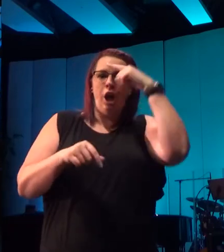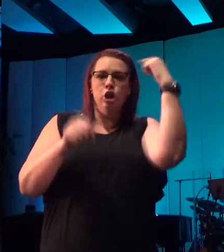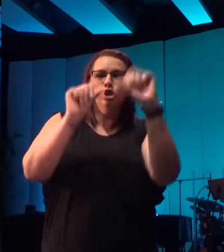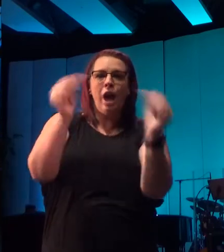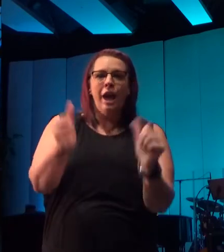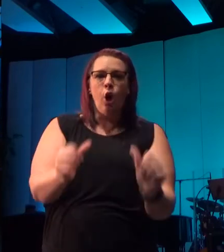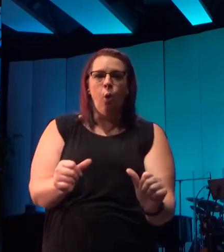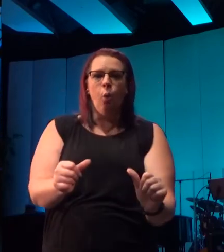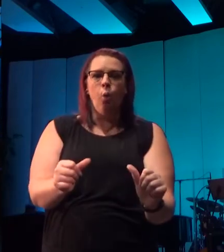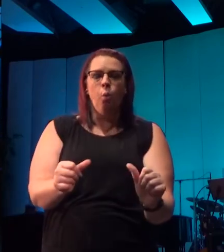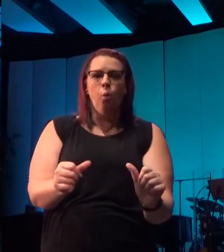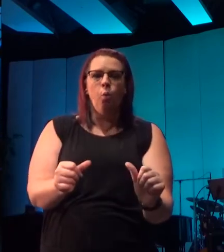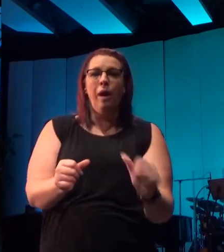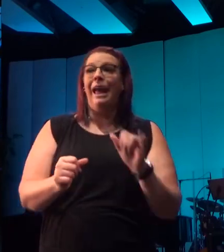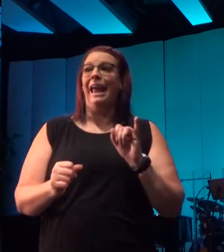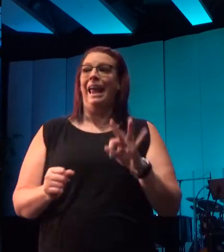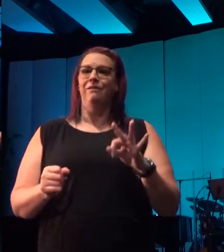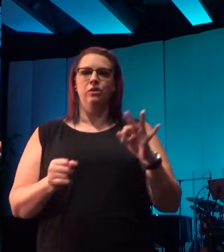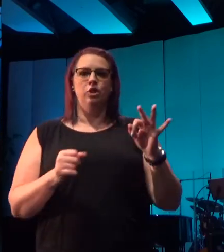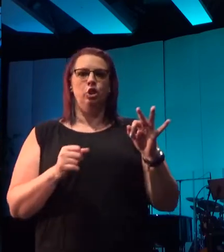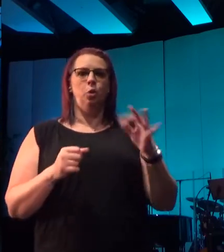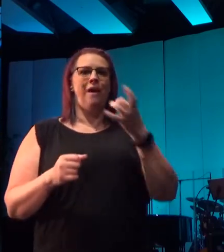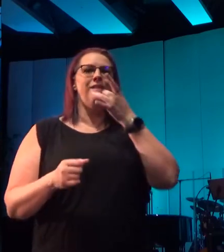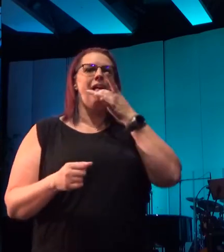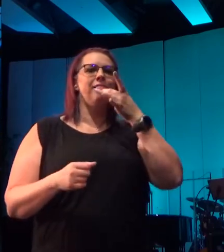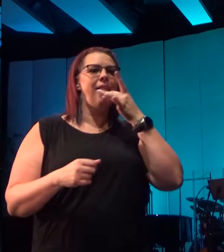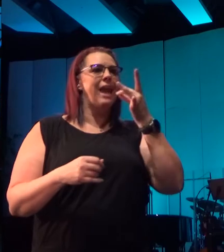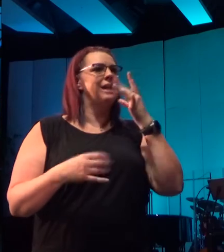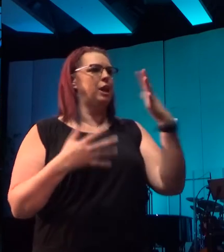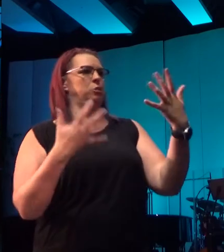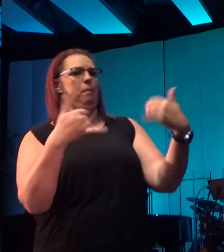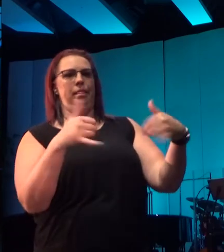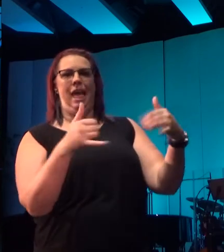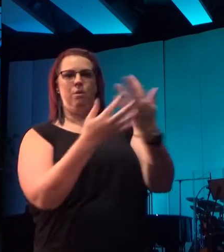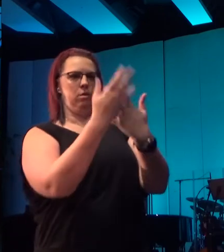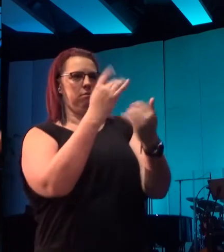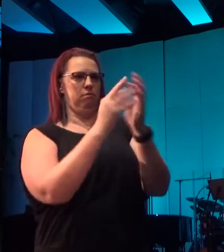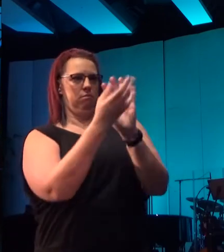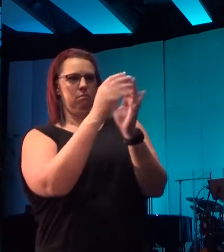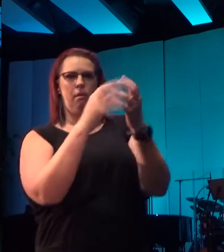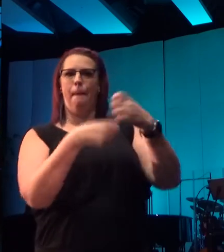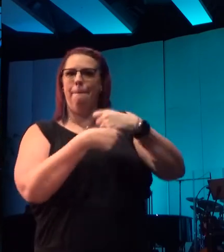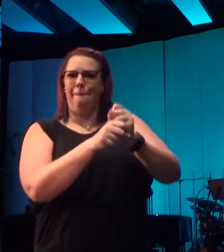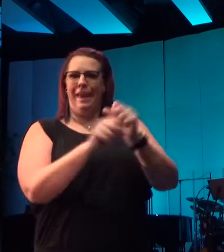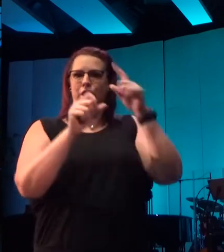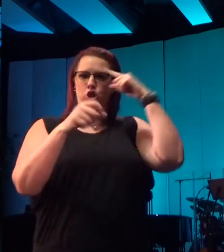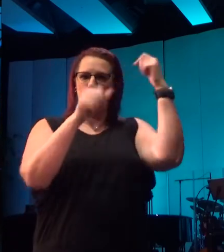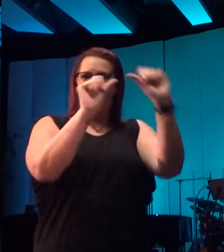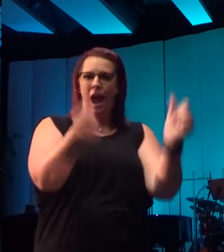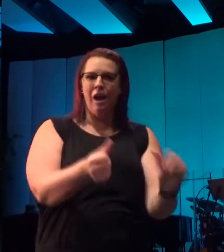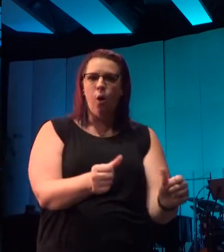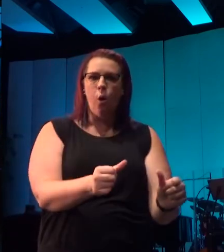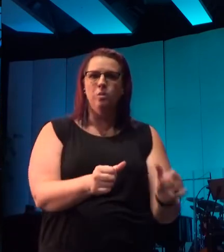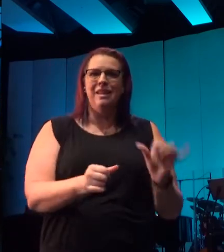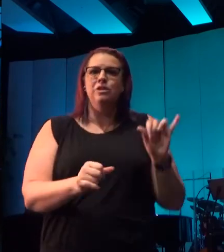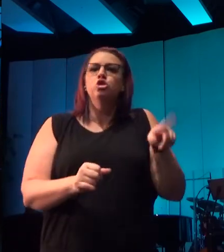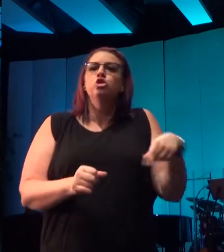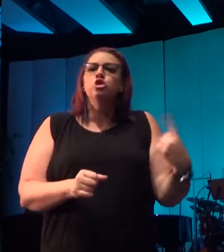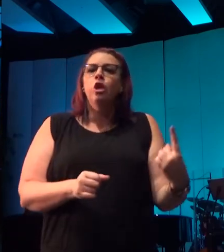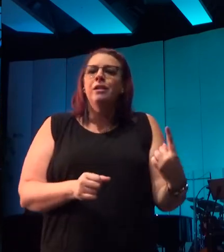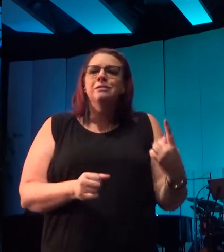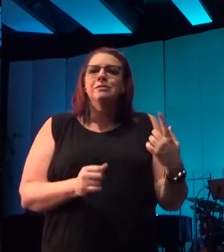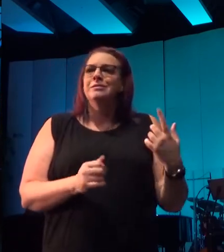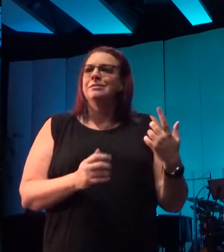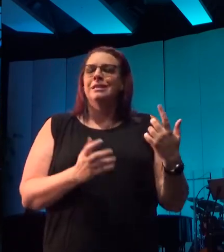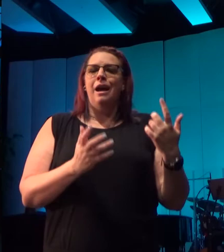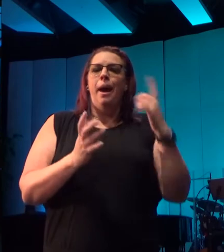cast a shadow by playing with your fingers in front of a light, that shadow isn't real. It's just an expression of what's going on. It's temporal.